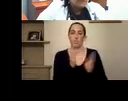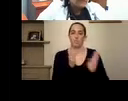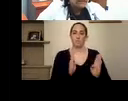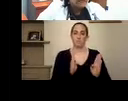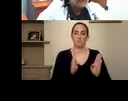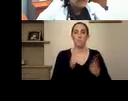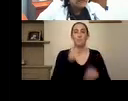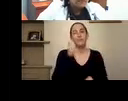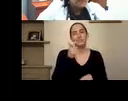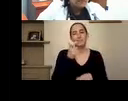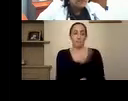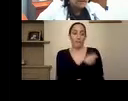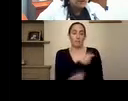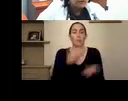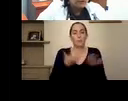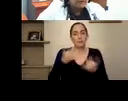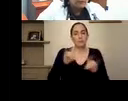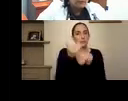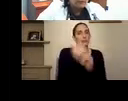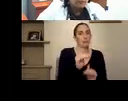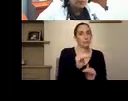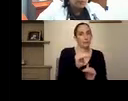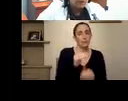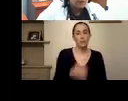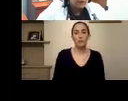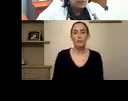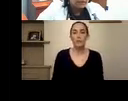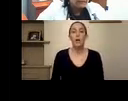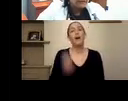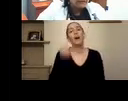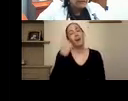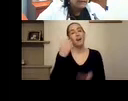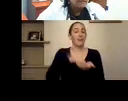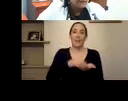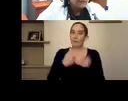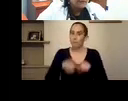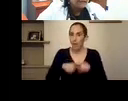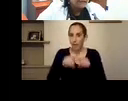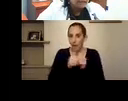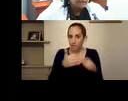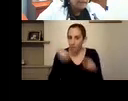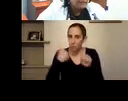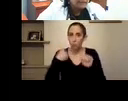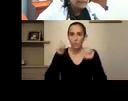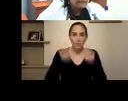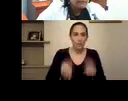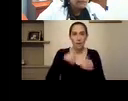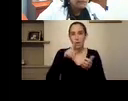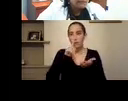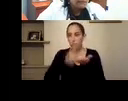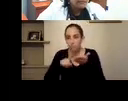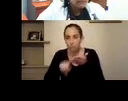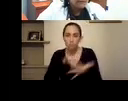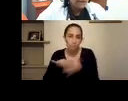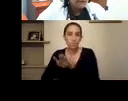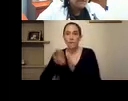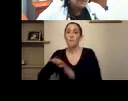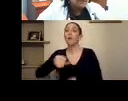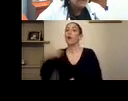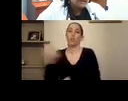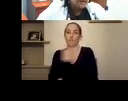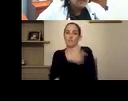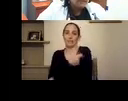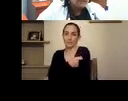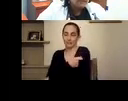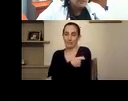available. Now, this will all depend on how quickly we can we can study and develop all these other vaccines, because the more choices we have,